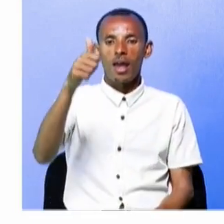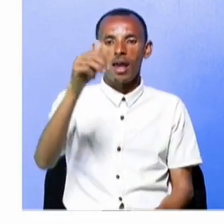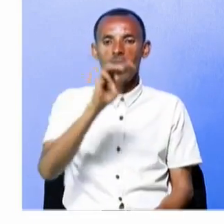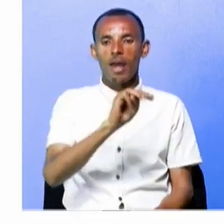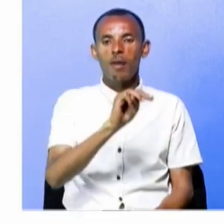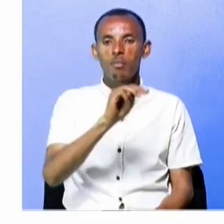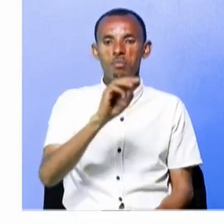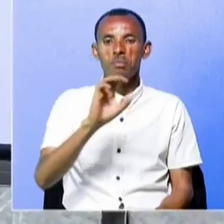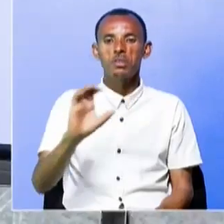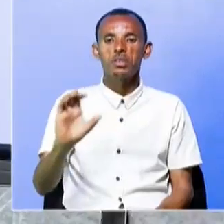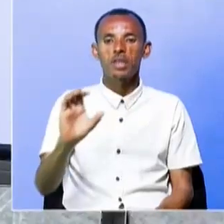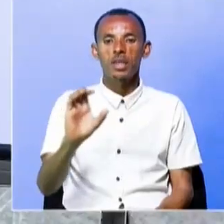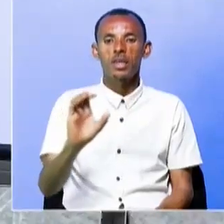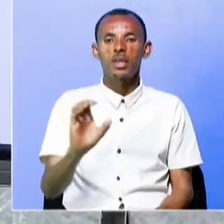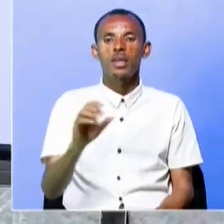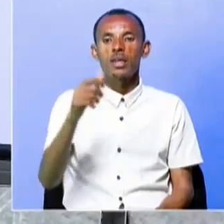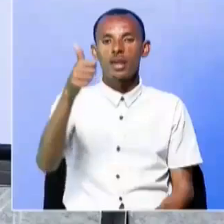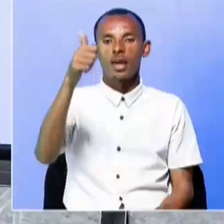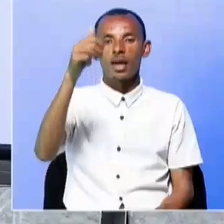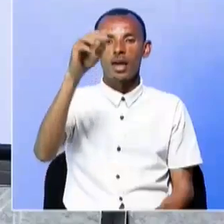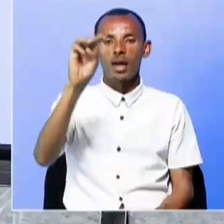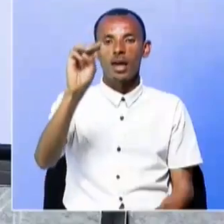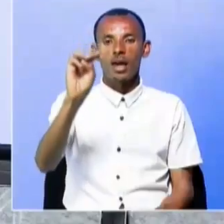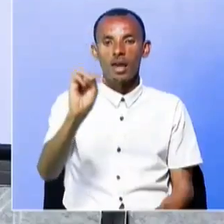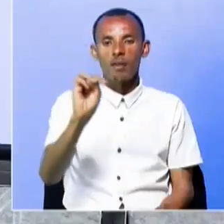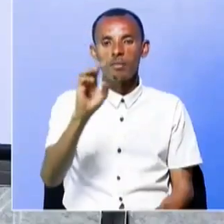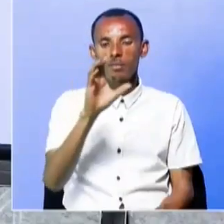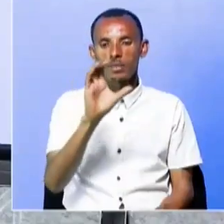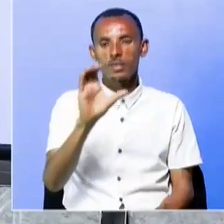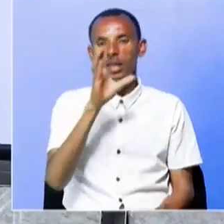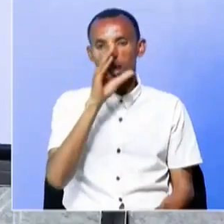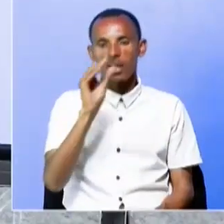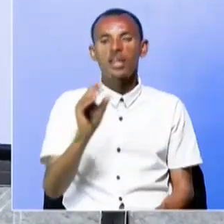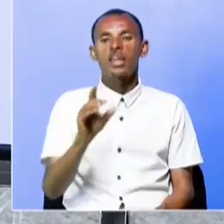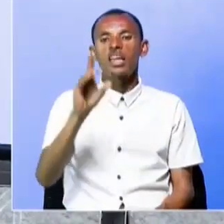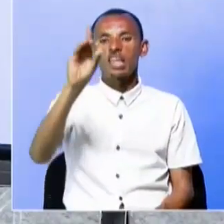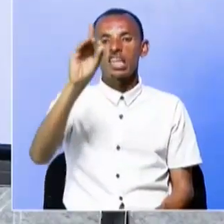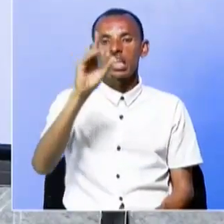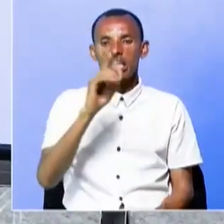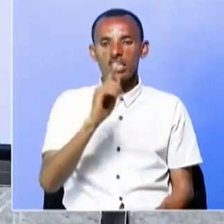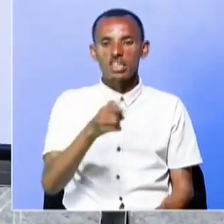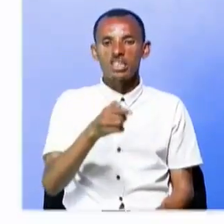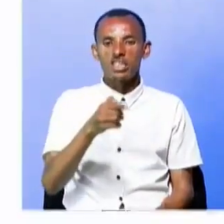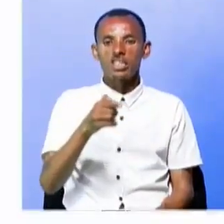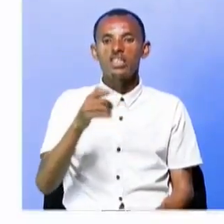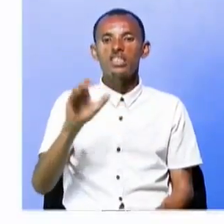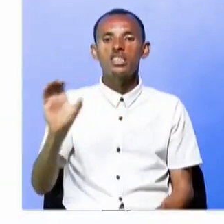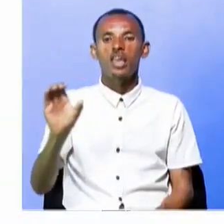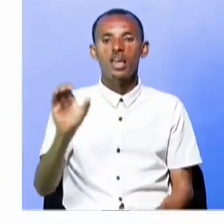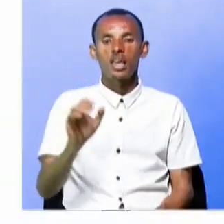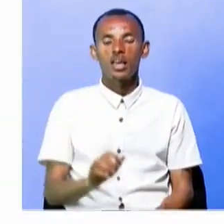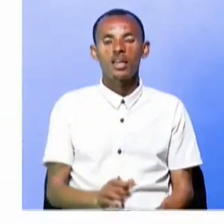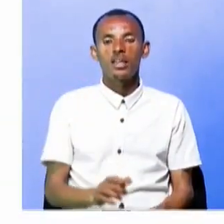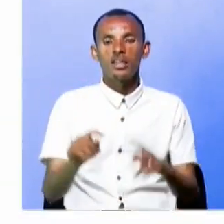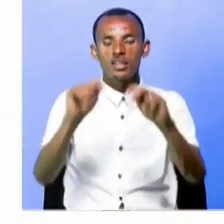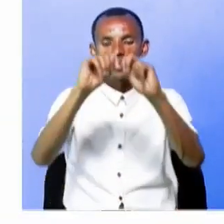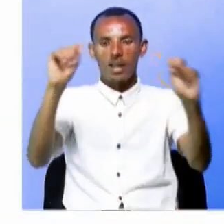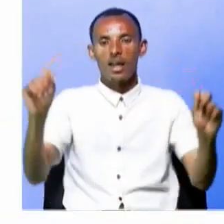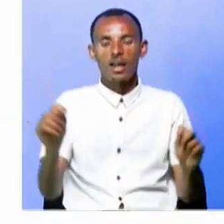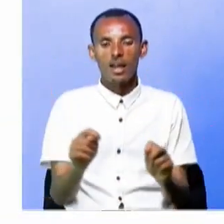AMC, okay, AMC and DGF, okay, triangle